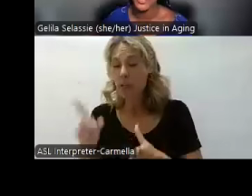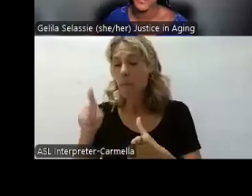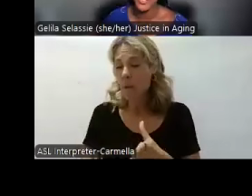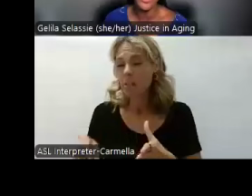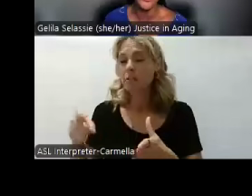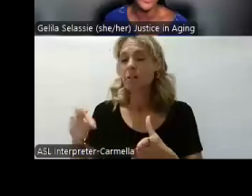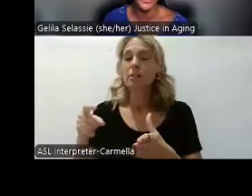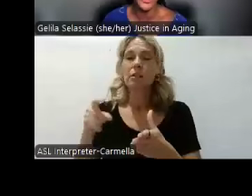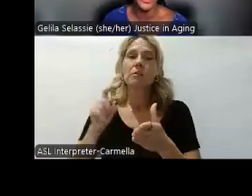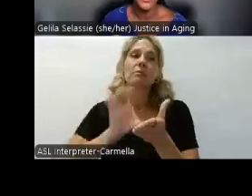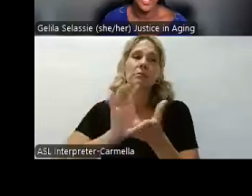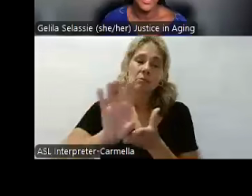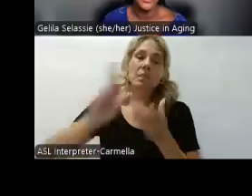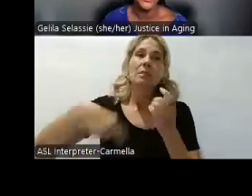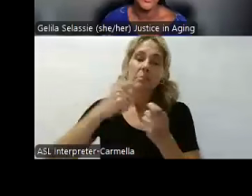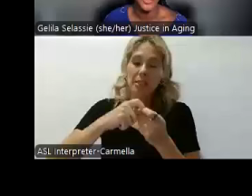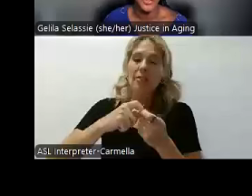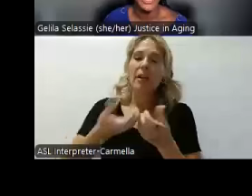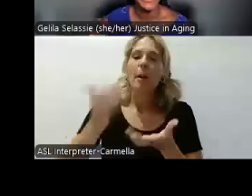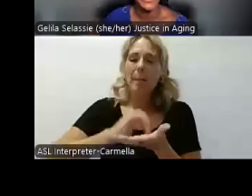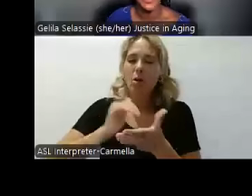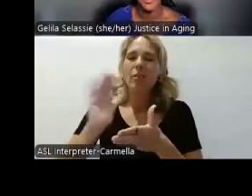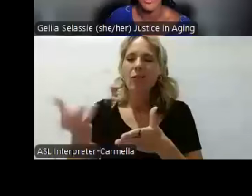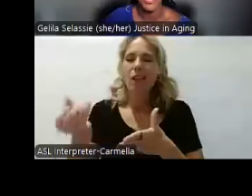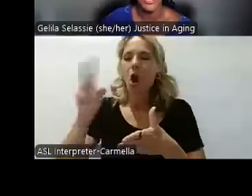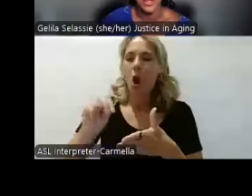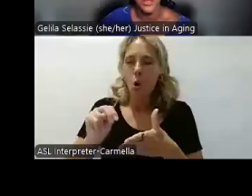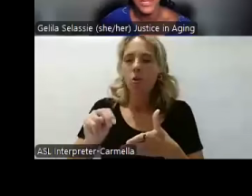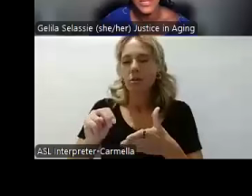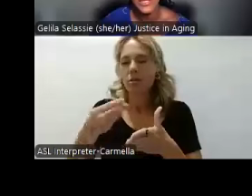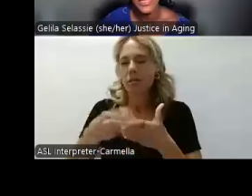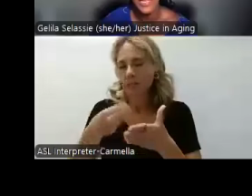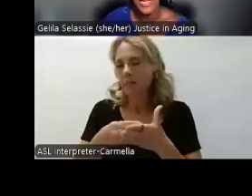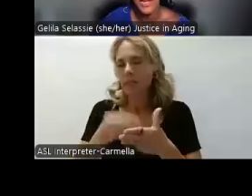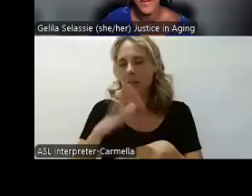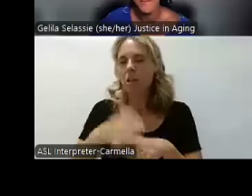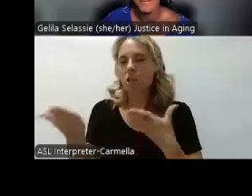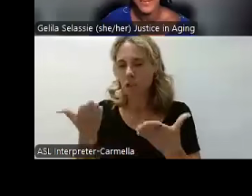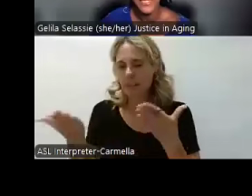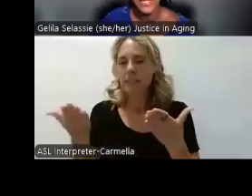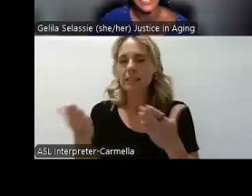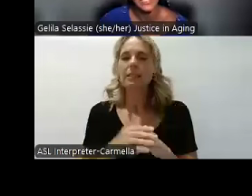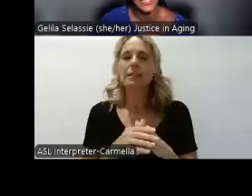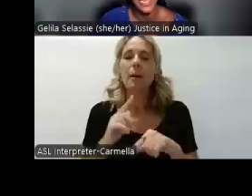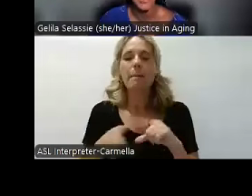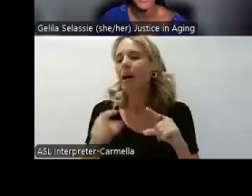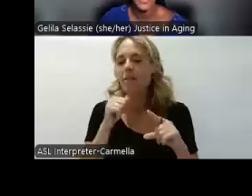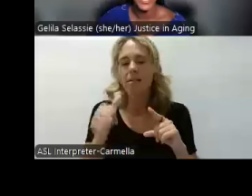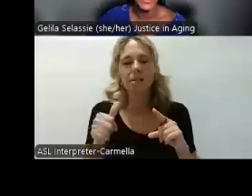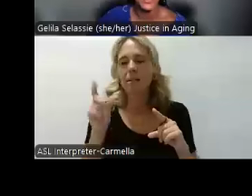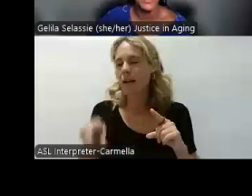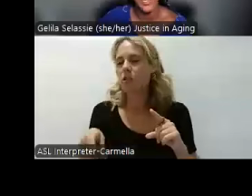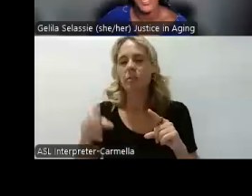a certain amount of their dollars of their own expenses on their services, but doesn't necessarily have to